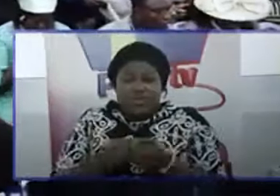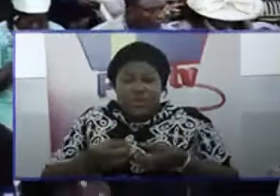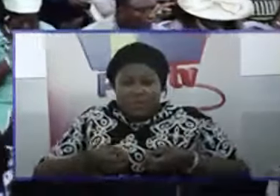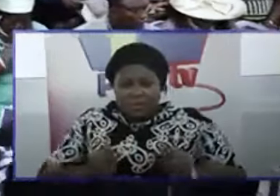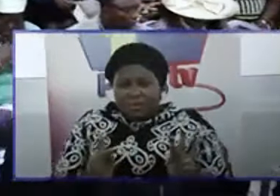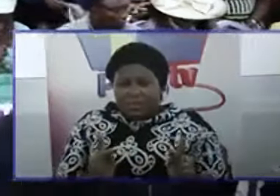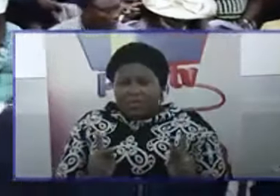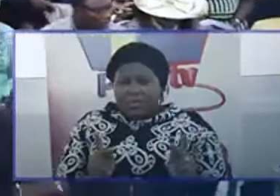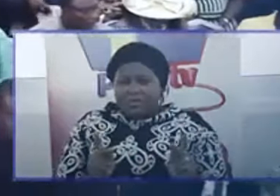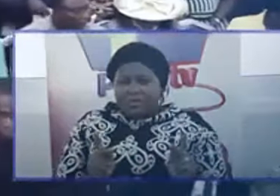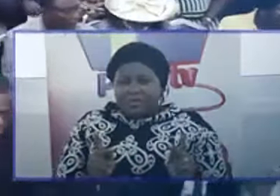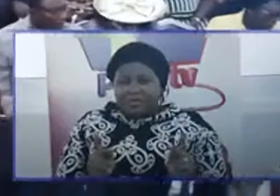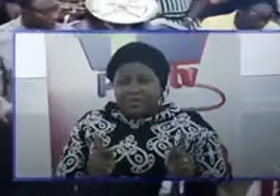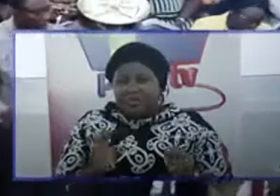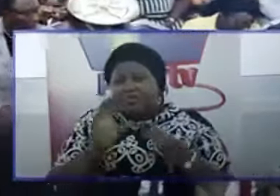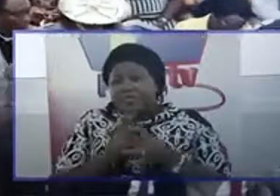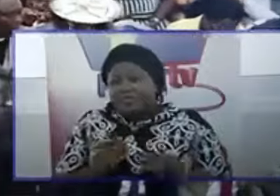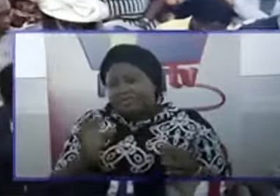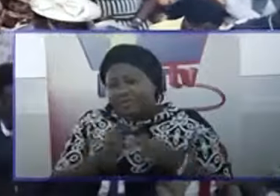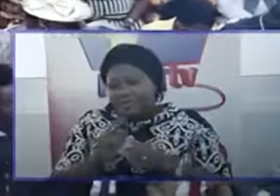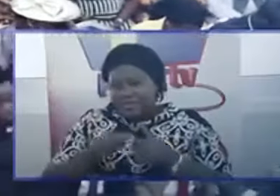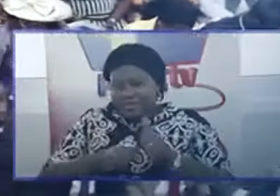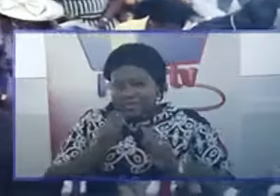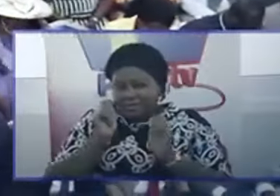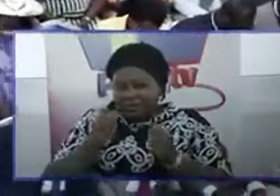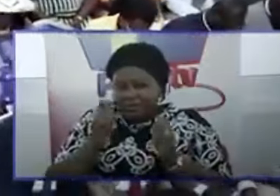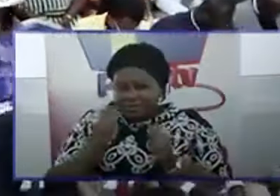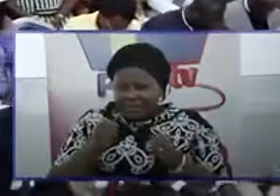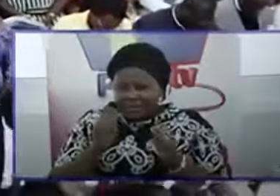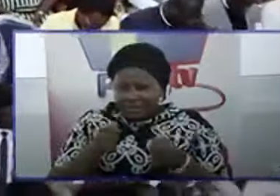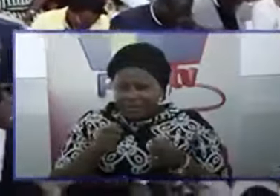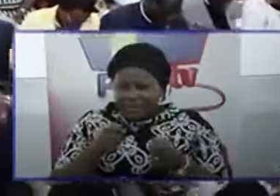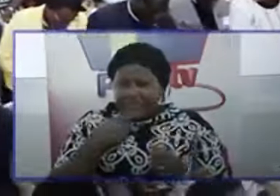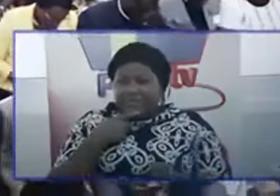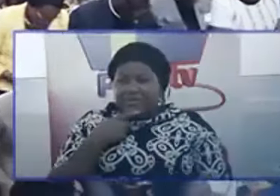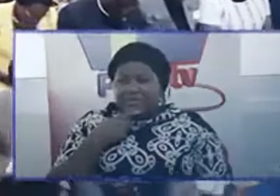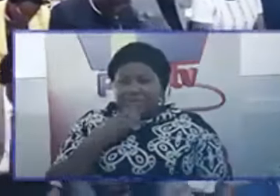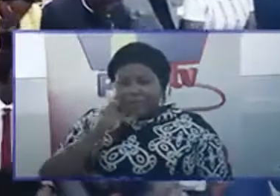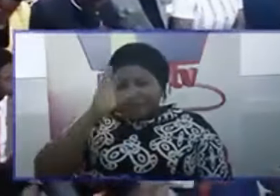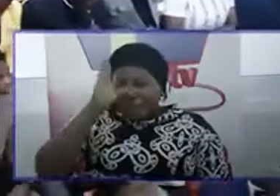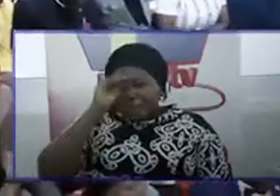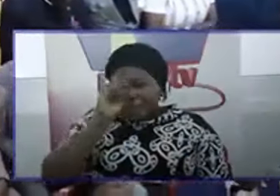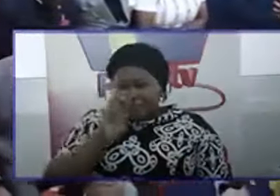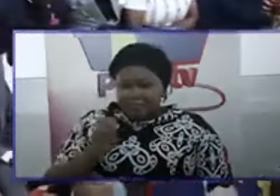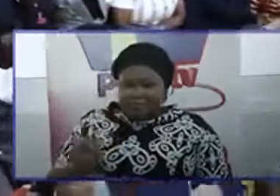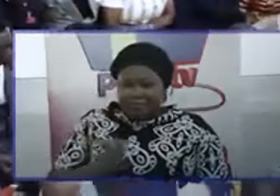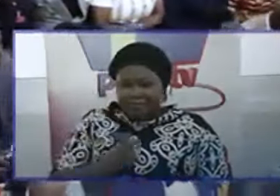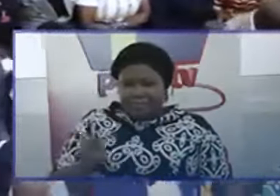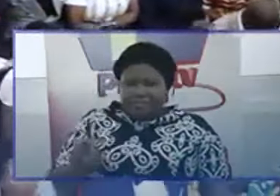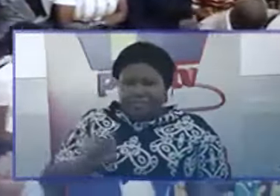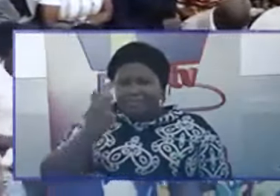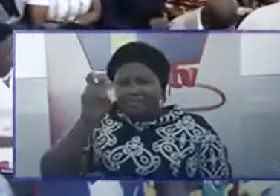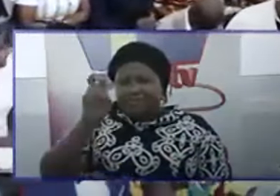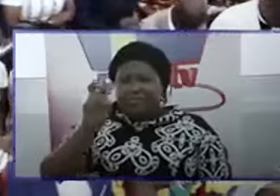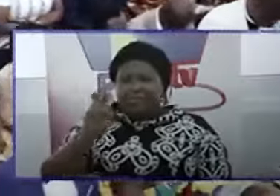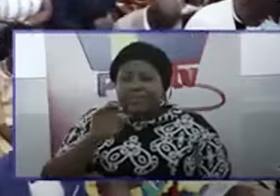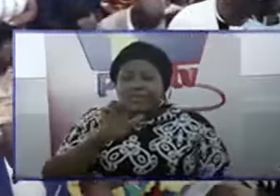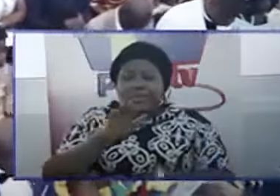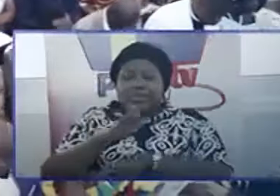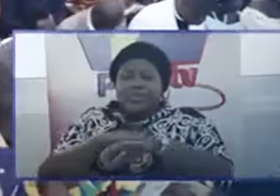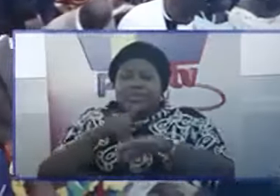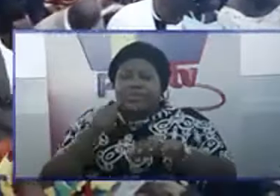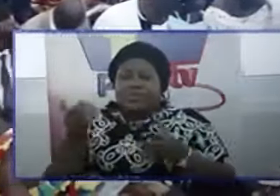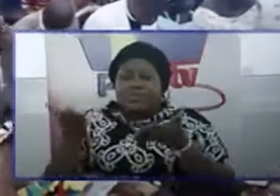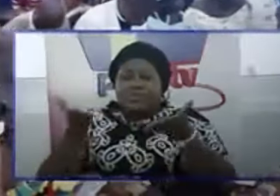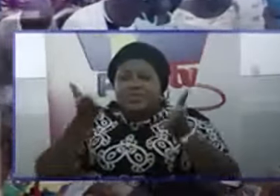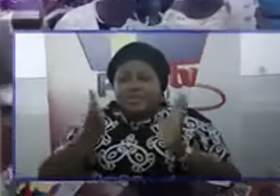In the parable of the talent, the Bible says that a man was going on a long journey. Then he called his servants and he